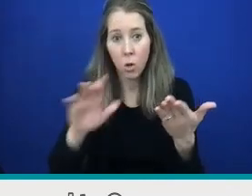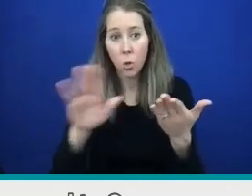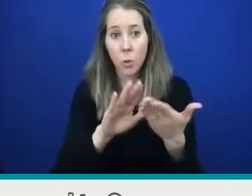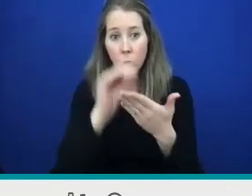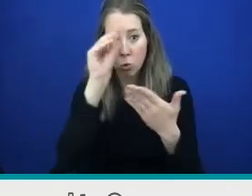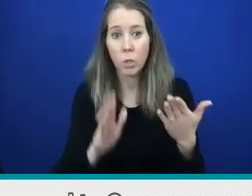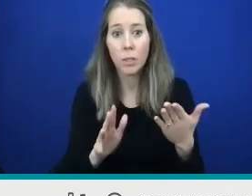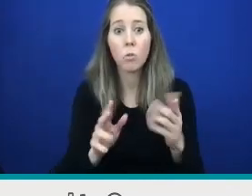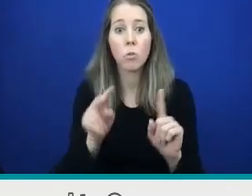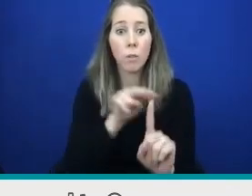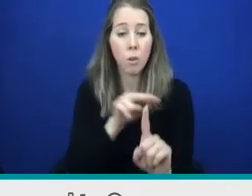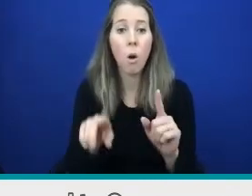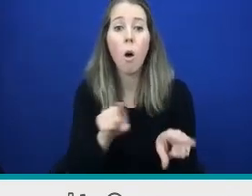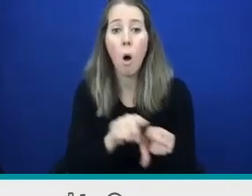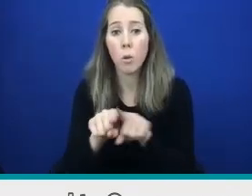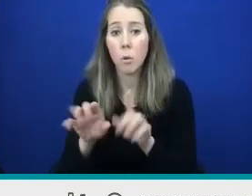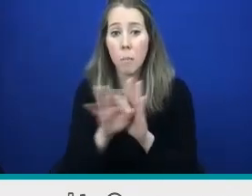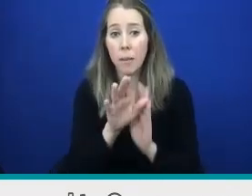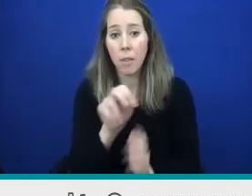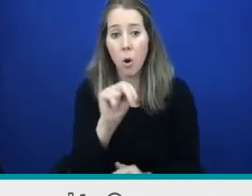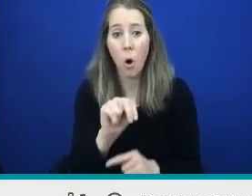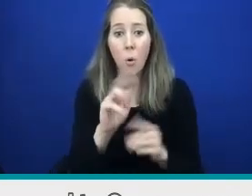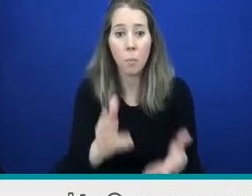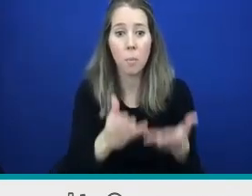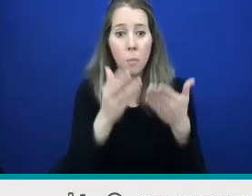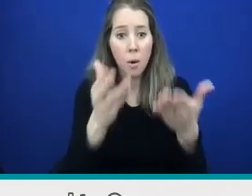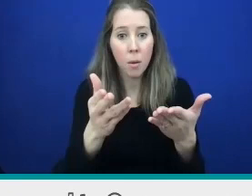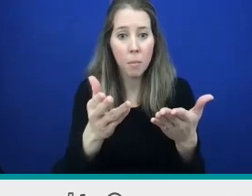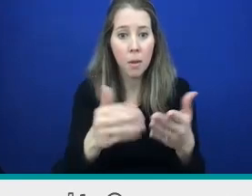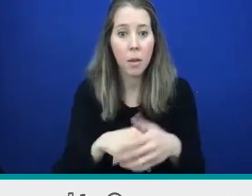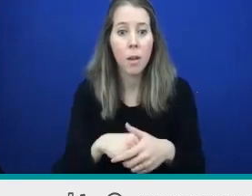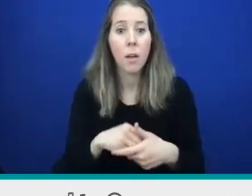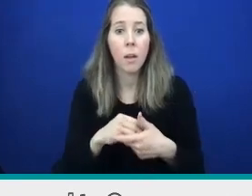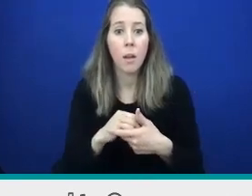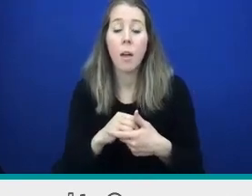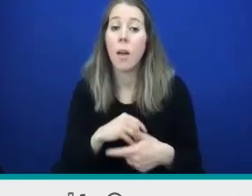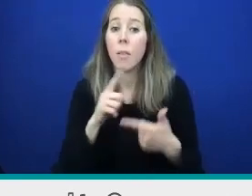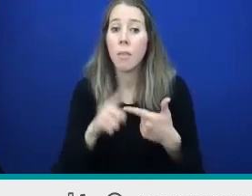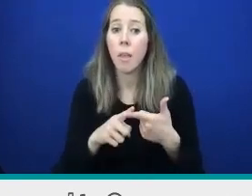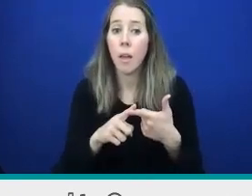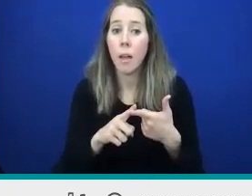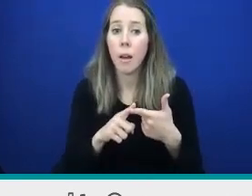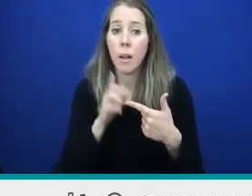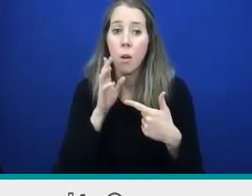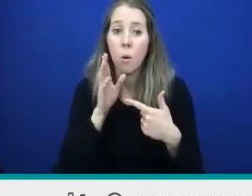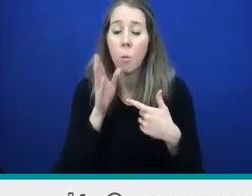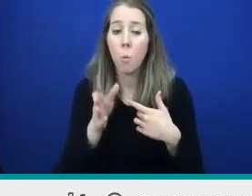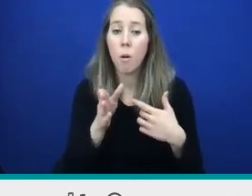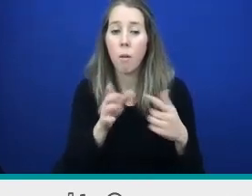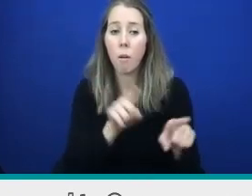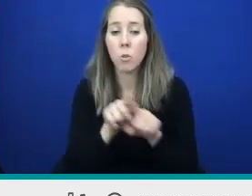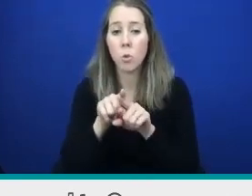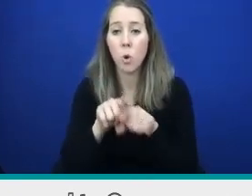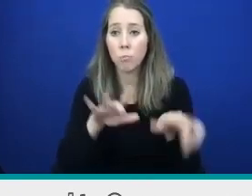view. They can also select their own prompt if you want to open it up for them. but then it will also record